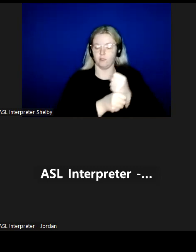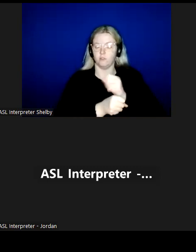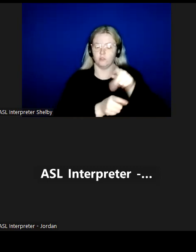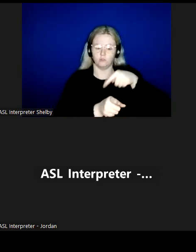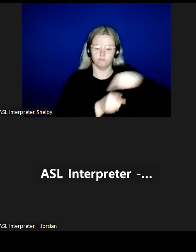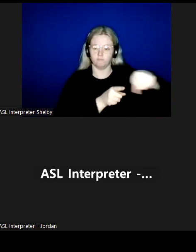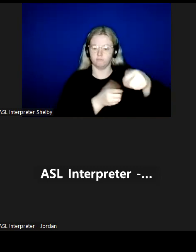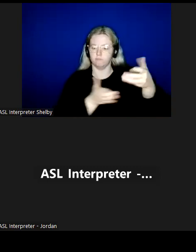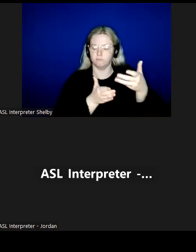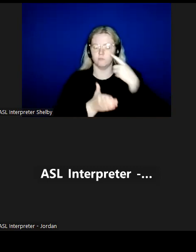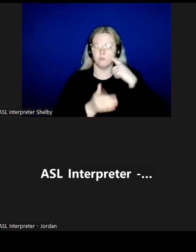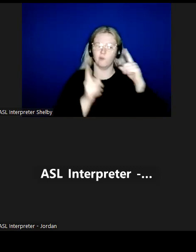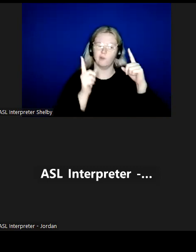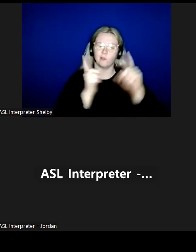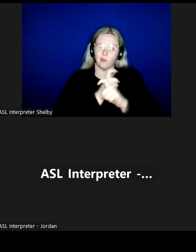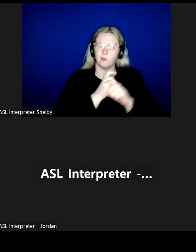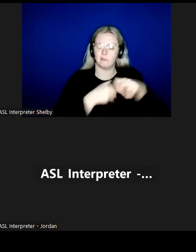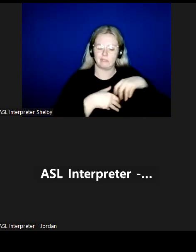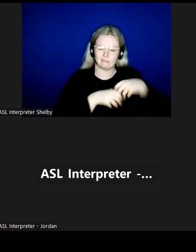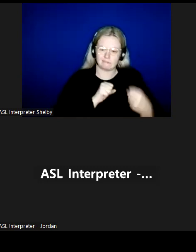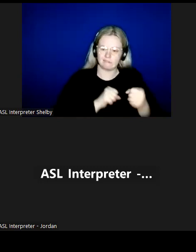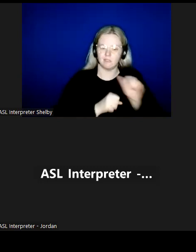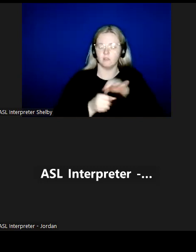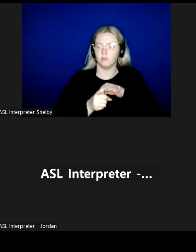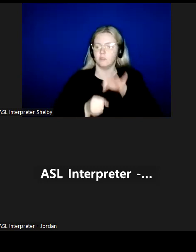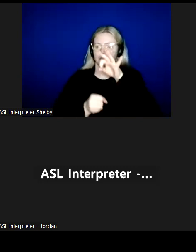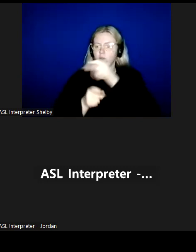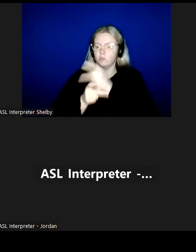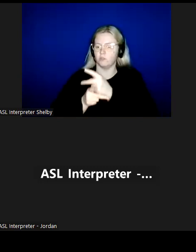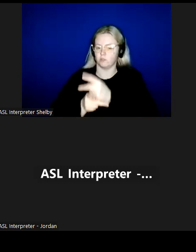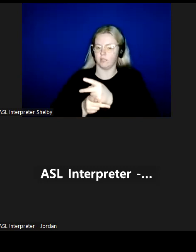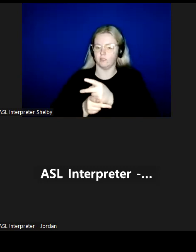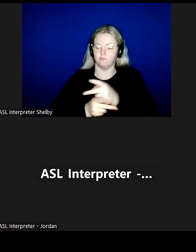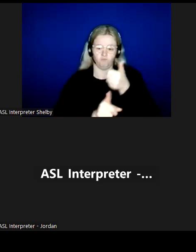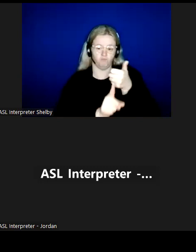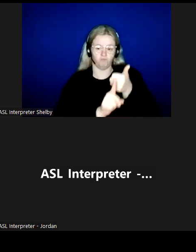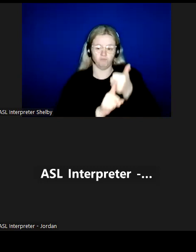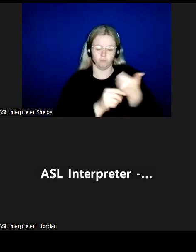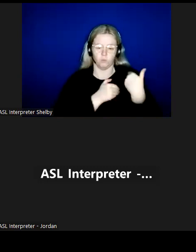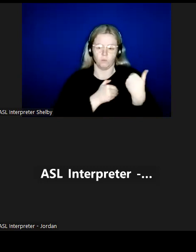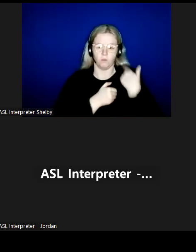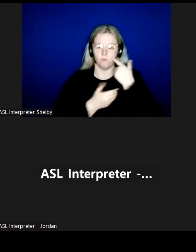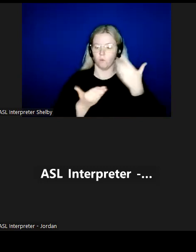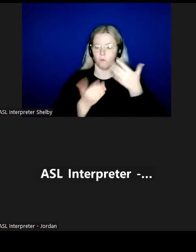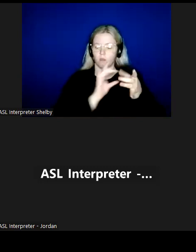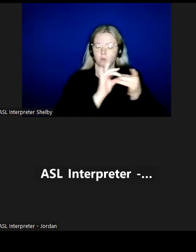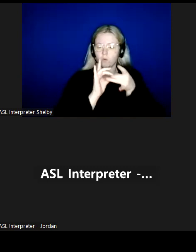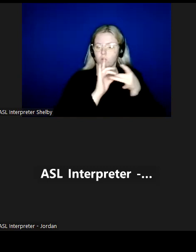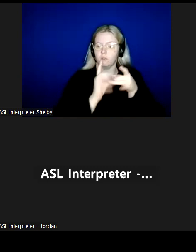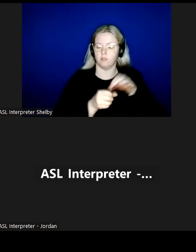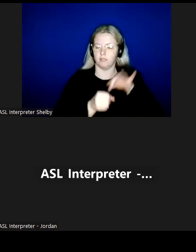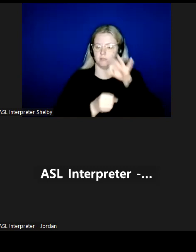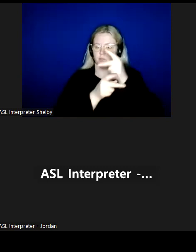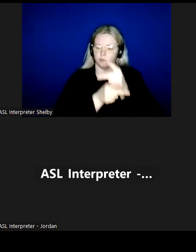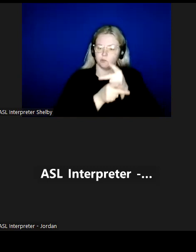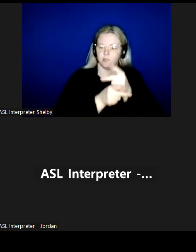in complex bereavement as well as spiritual care. Jenna is responsible for coordinating spiritual care in mental